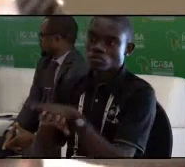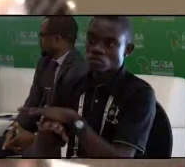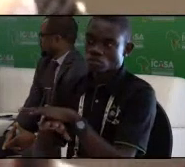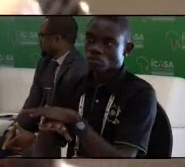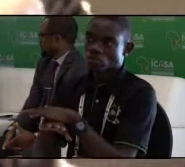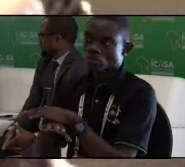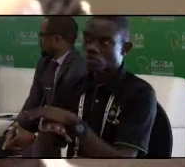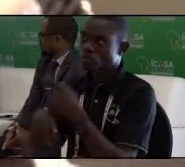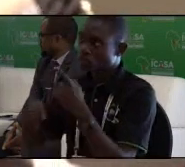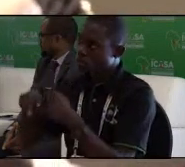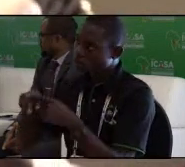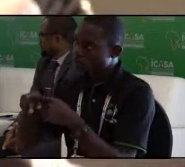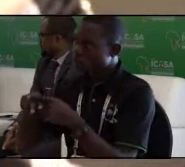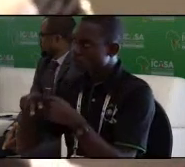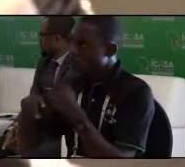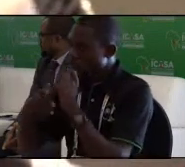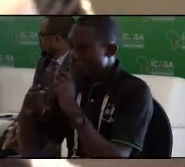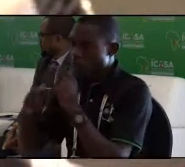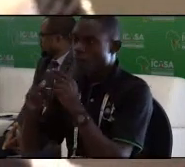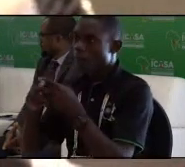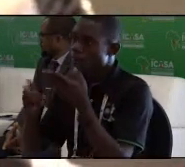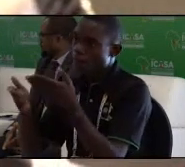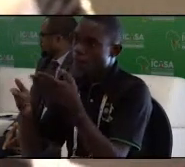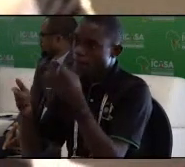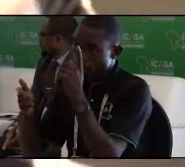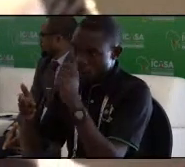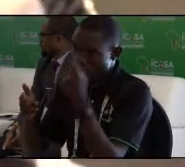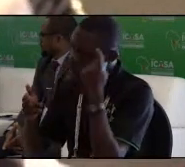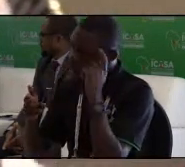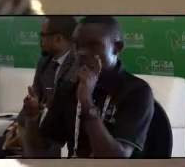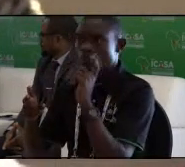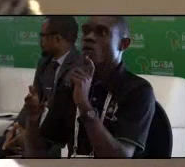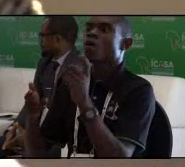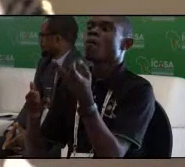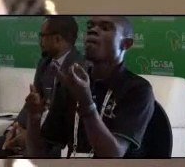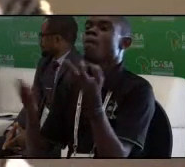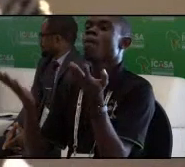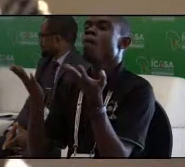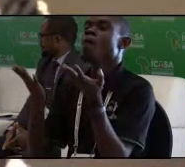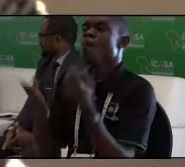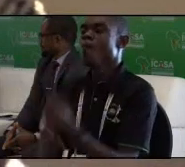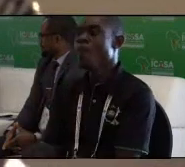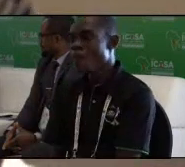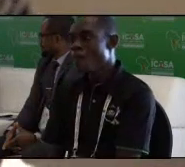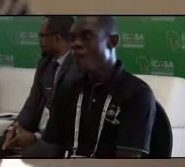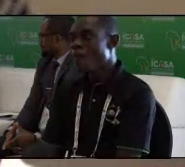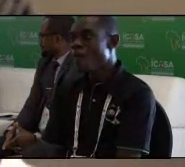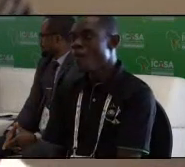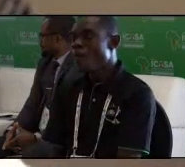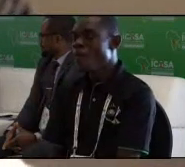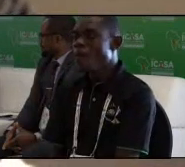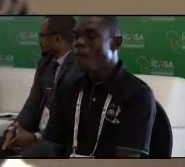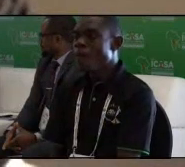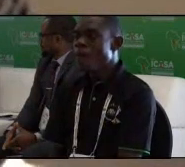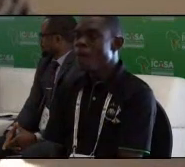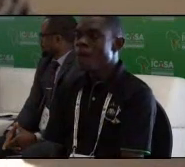are just branded HIV, syphilis, hepatitis, and you don't even know where they come from. You don't know who manufactured it. So